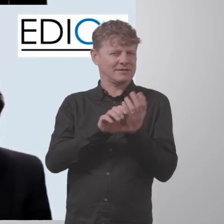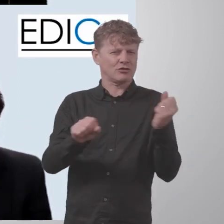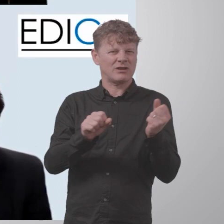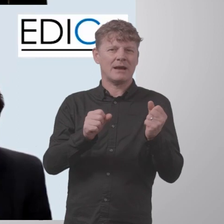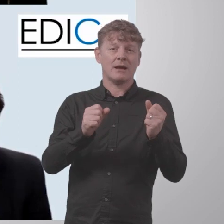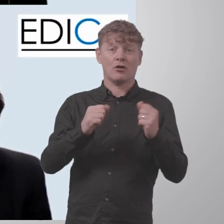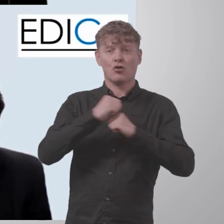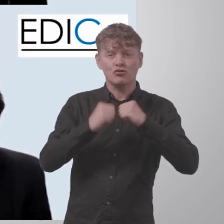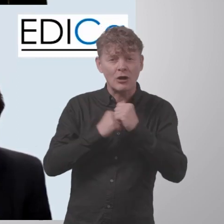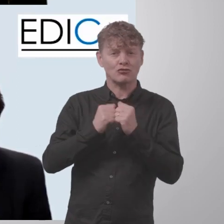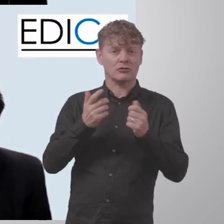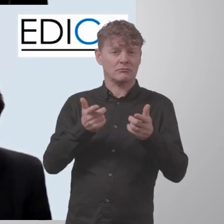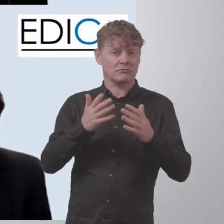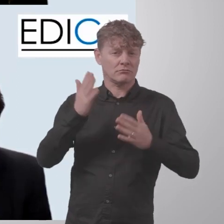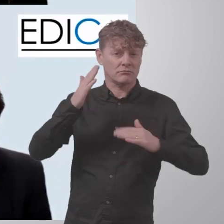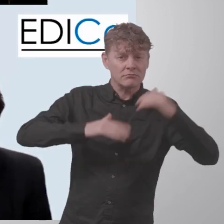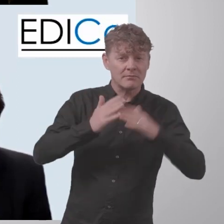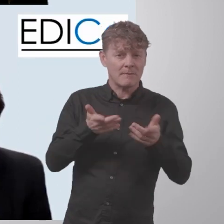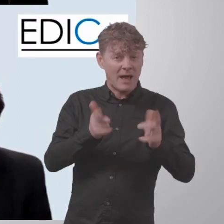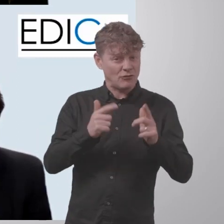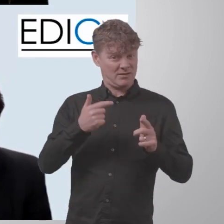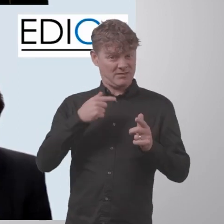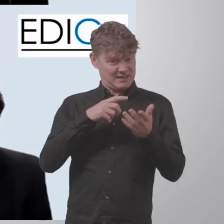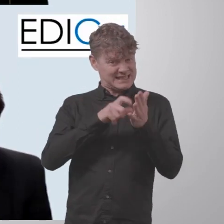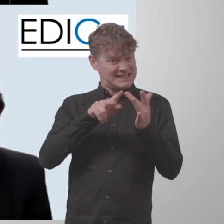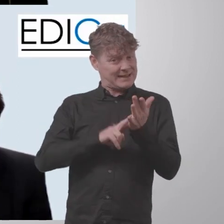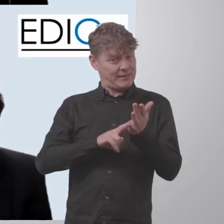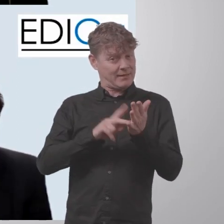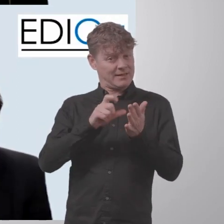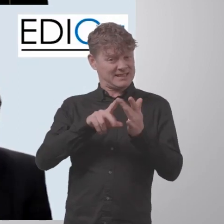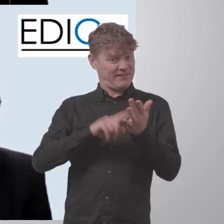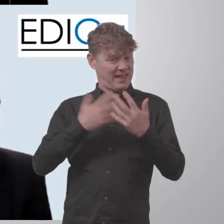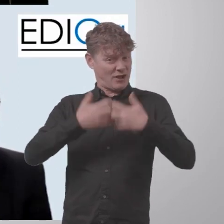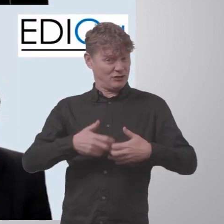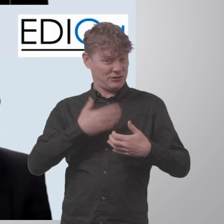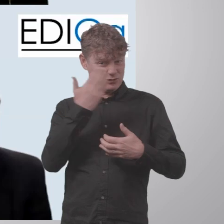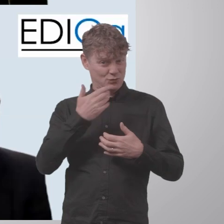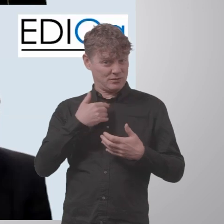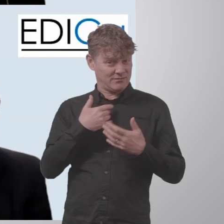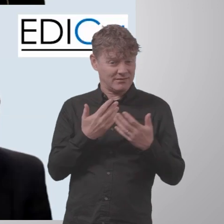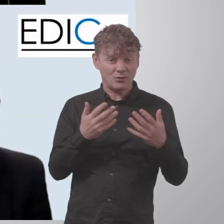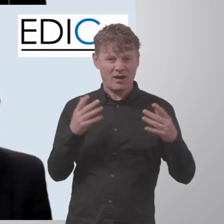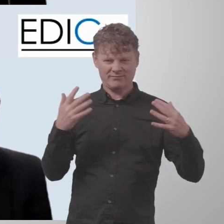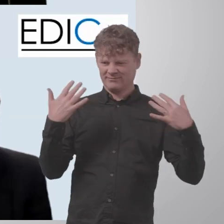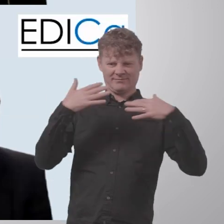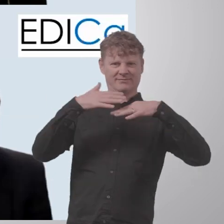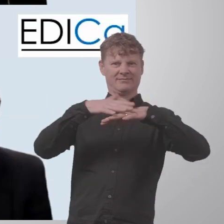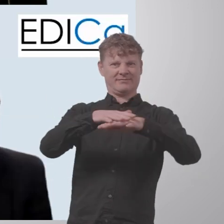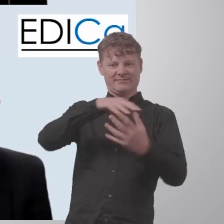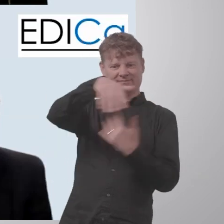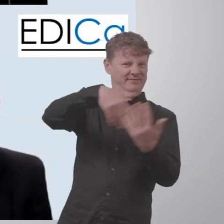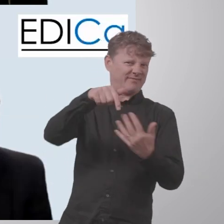PhD in a civil engineering school. So that's what brought me to doing research in this kind of field, is really a commitment to not only understanding the